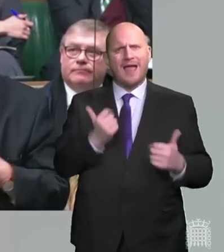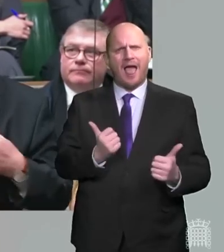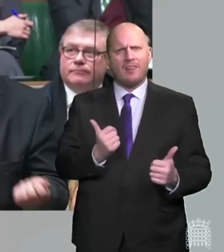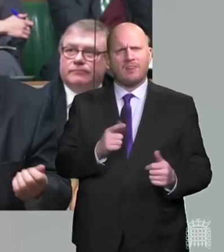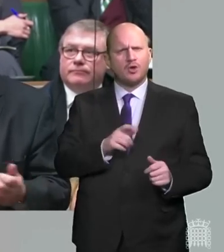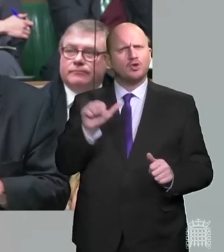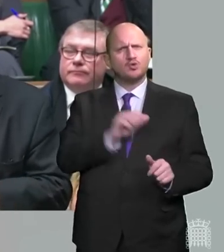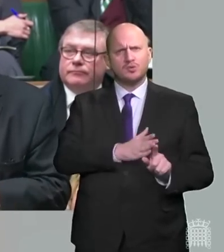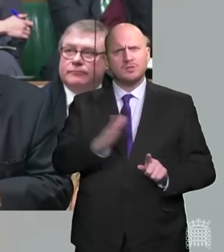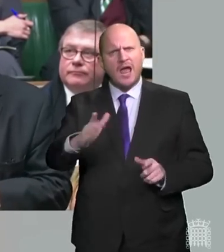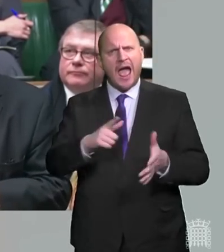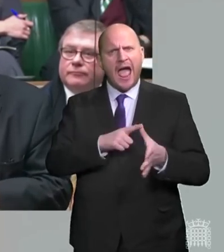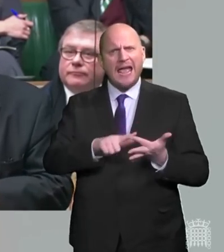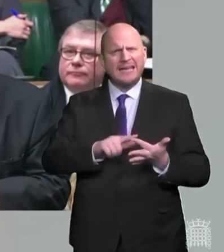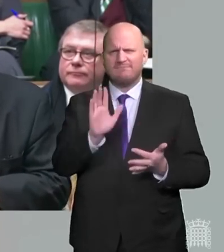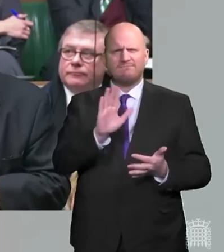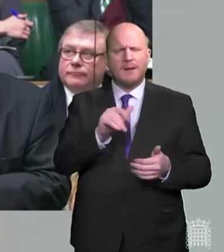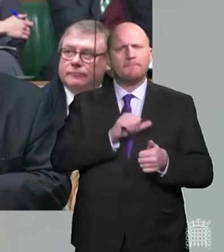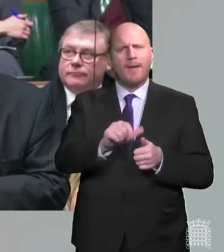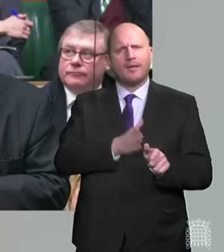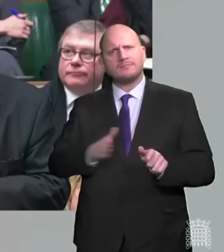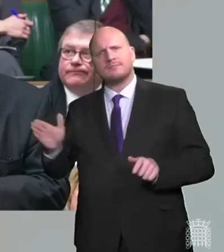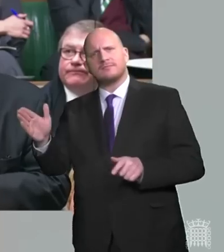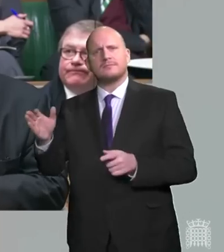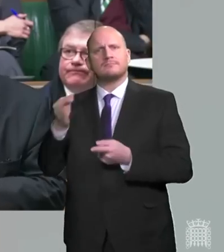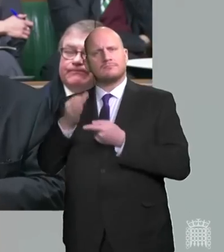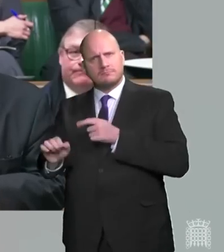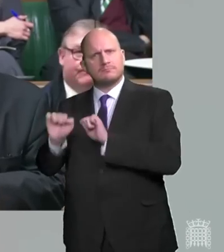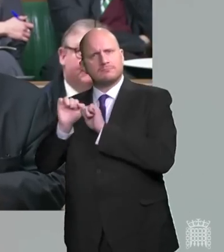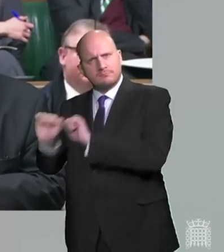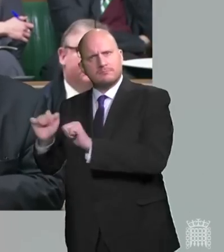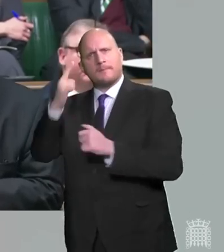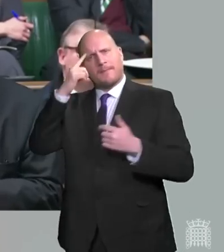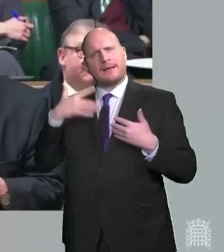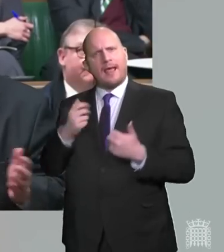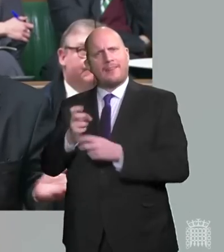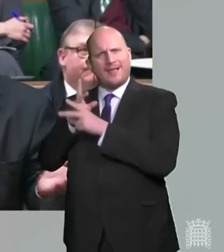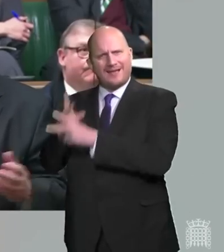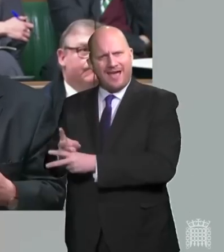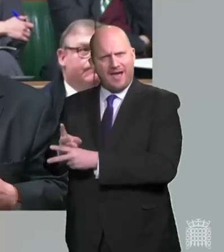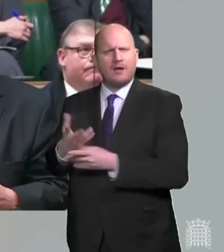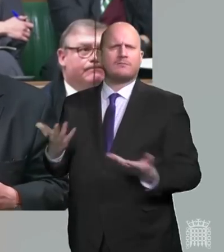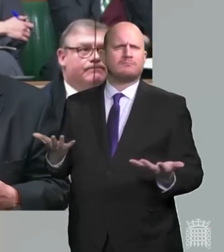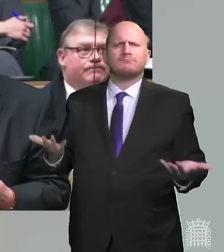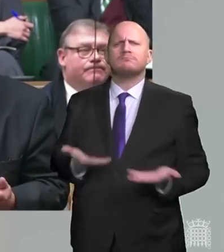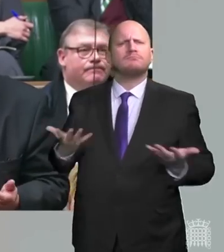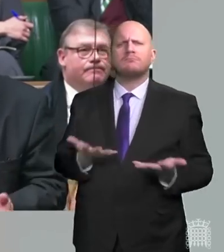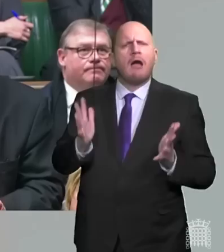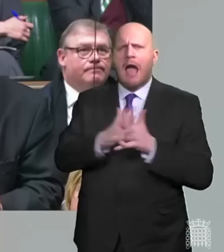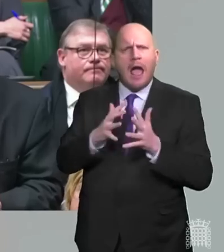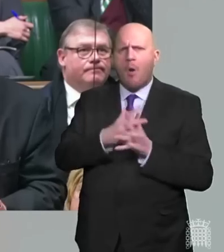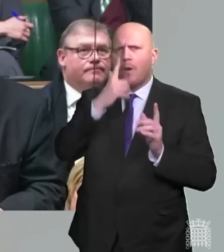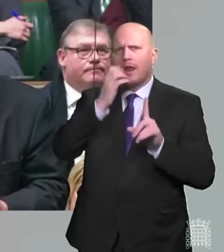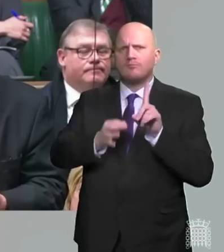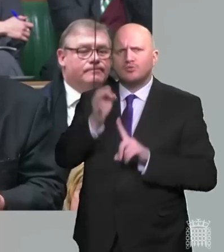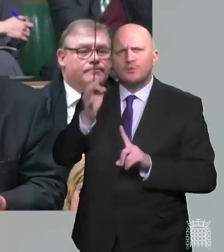about the extra money that's being made available for urgent mental health care facilities, and also what impact he thinks that will have,